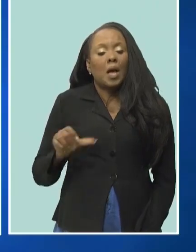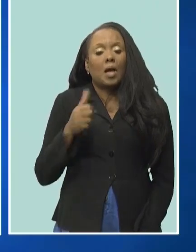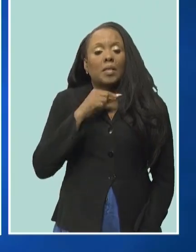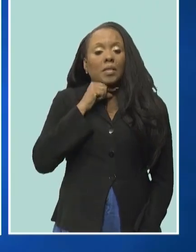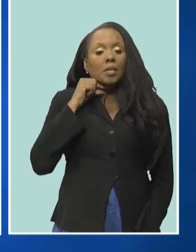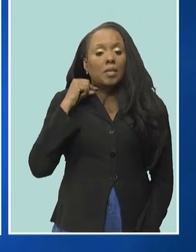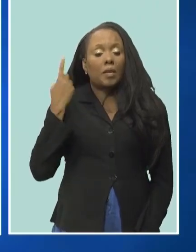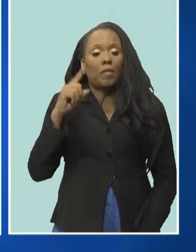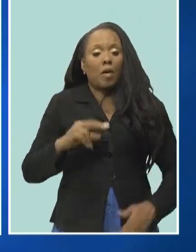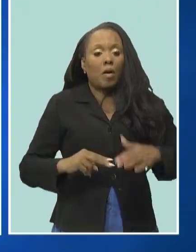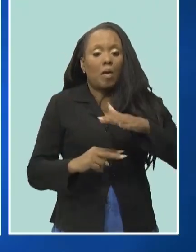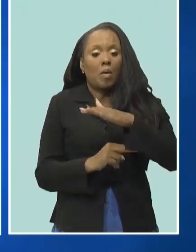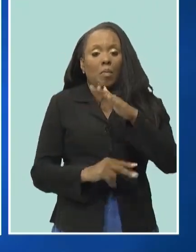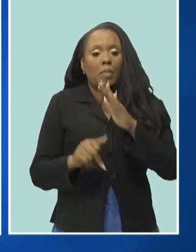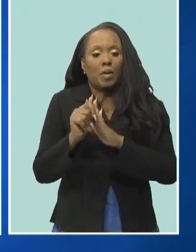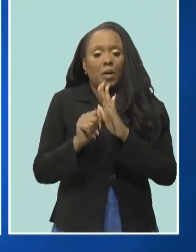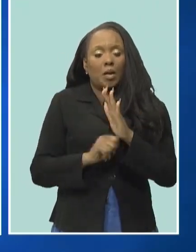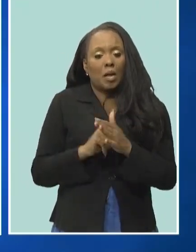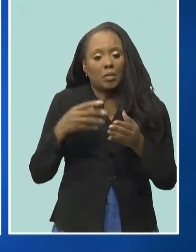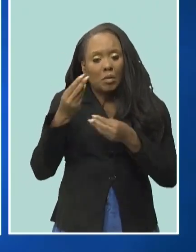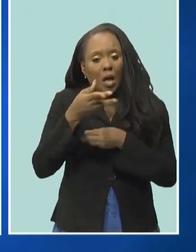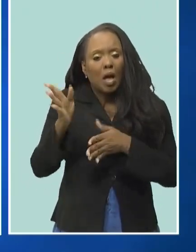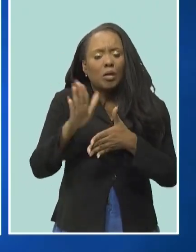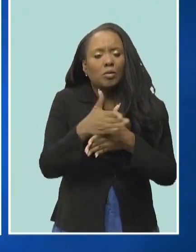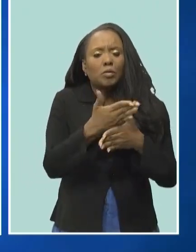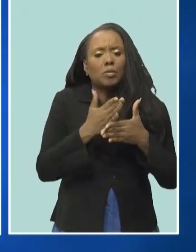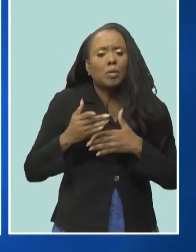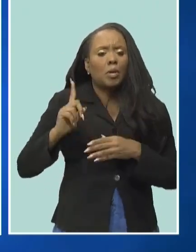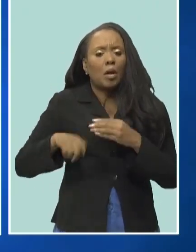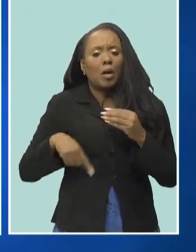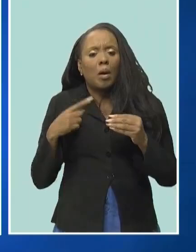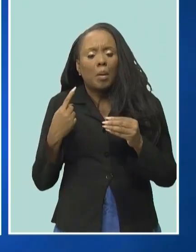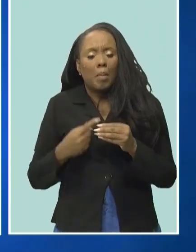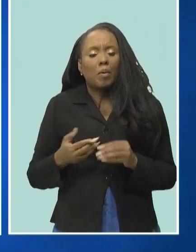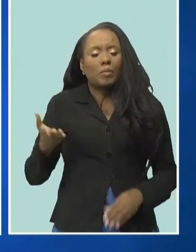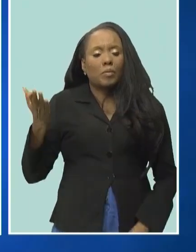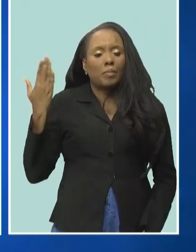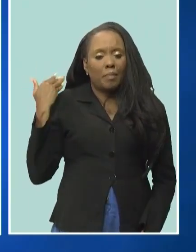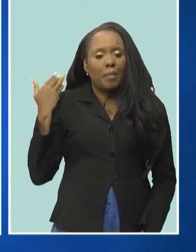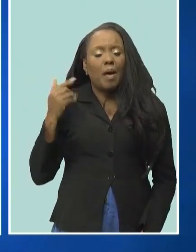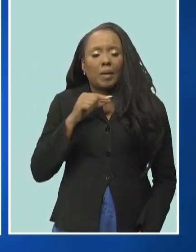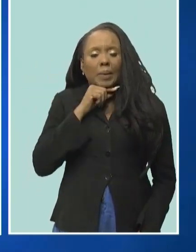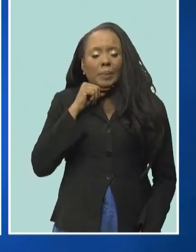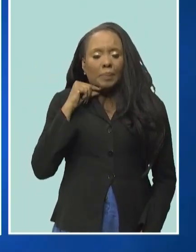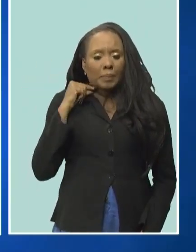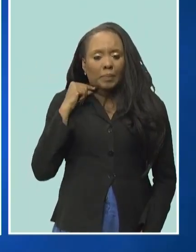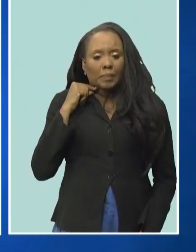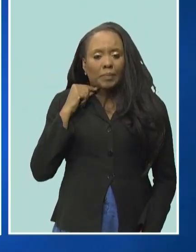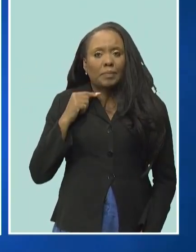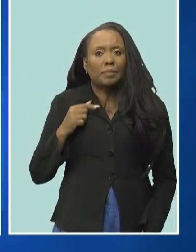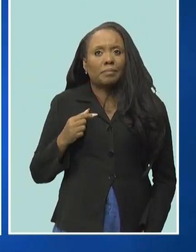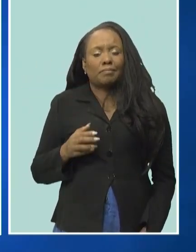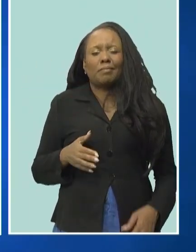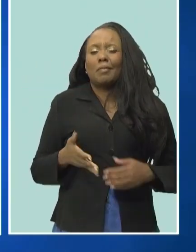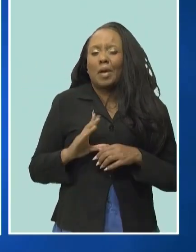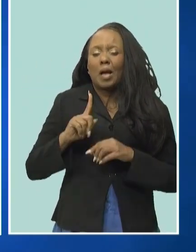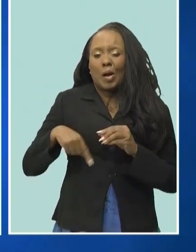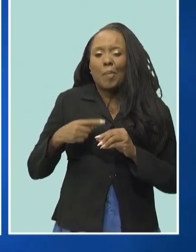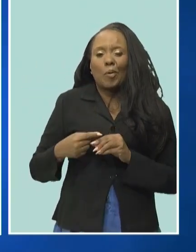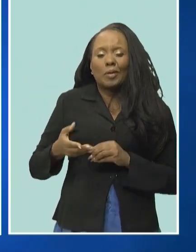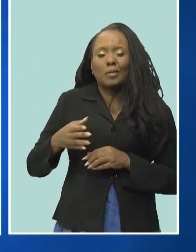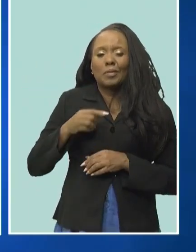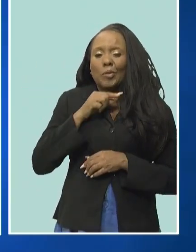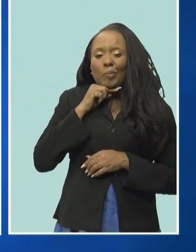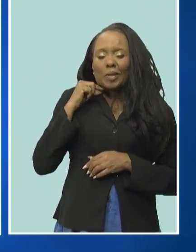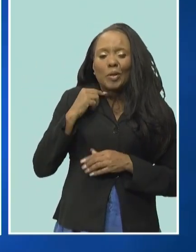Paul, gave an insight into the life, contribution and influences of the late bishop. It's a thanksgiving to